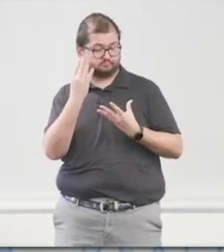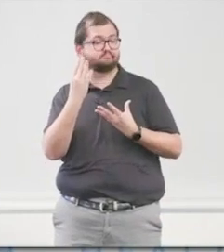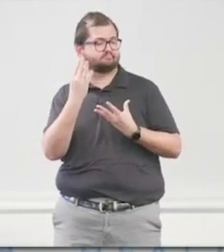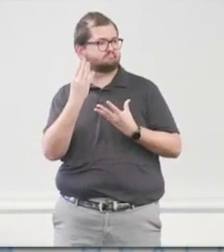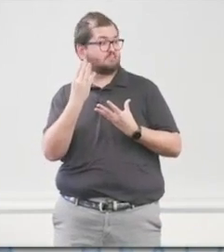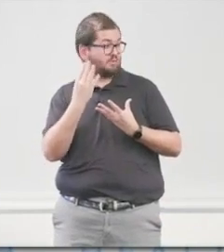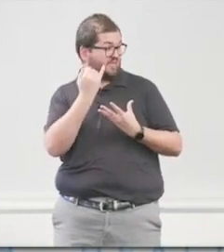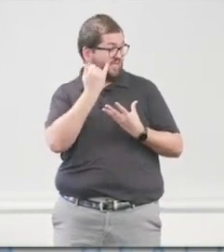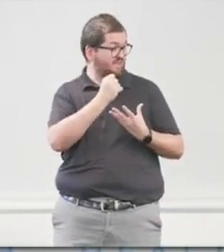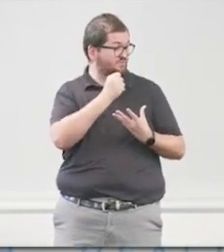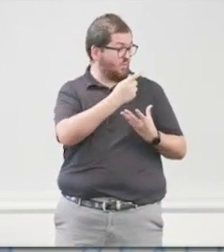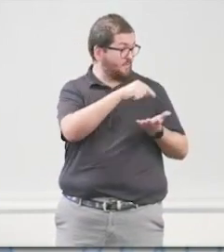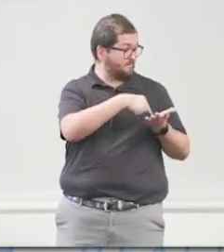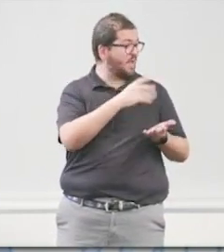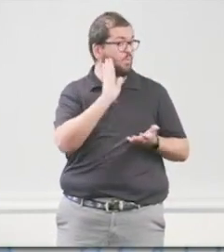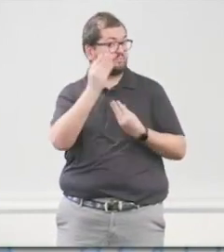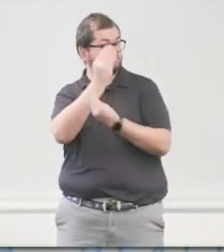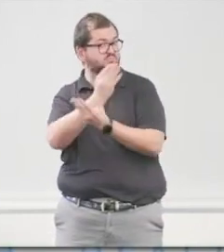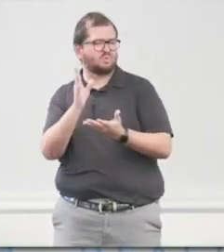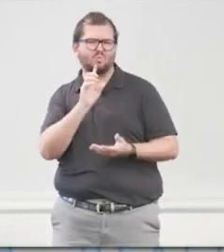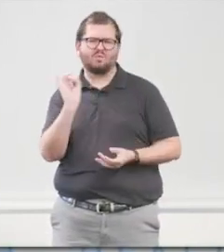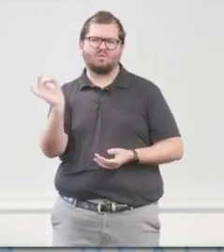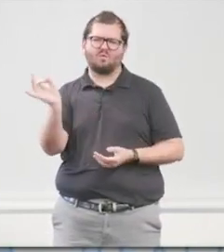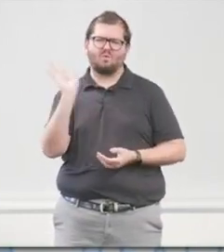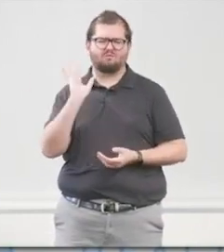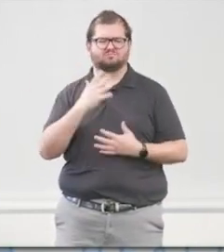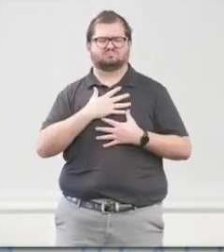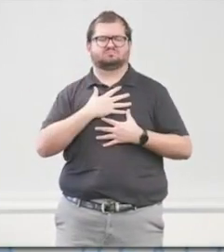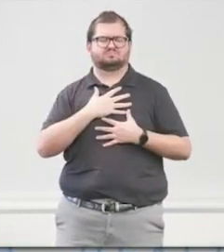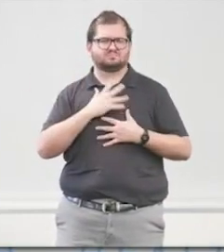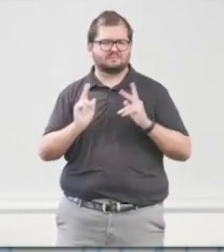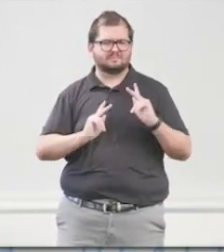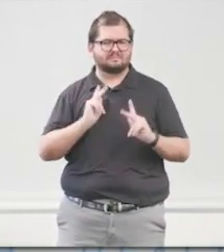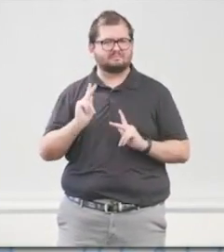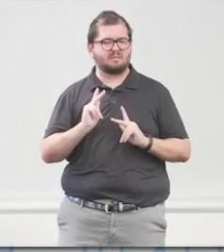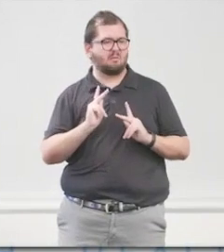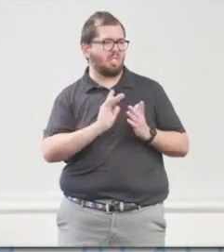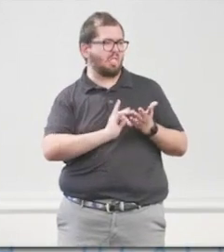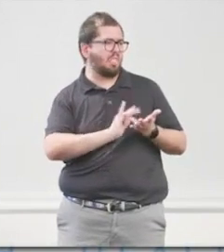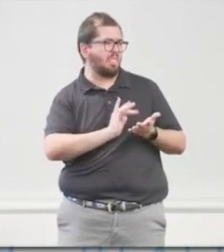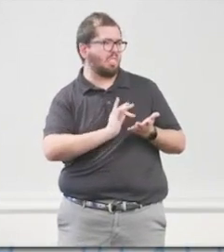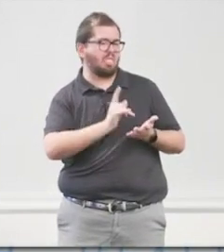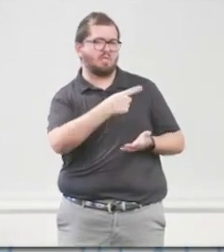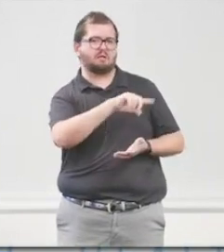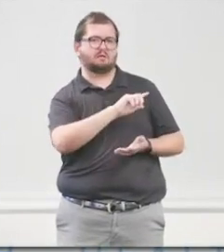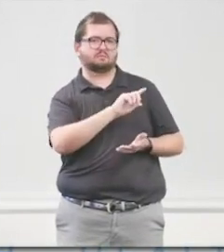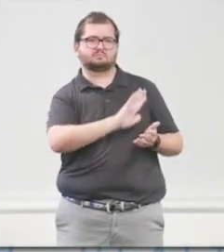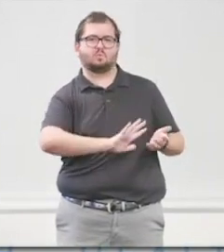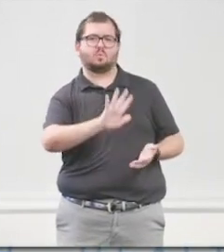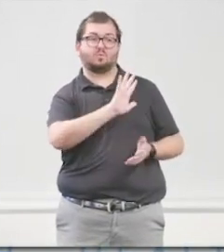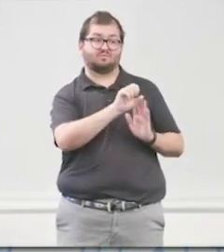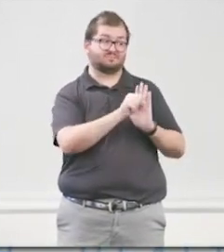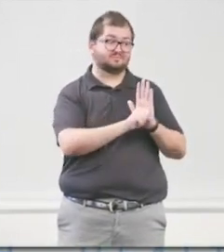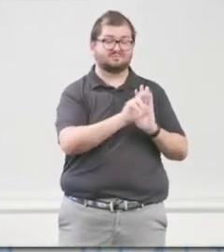extortion method. So really, really ugly, nasty people doing bad things to some of the most vulnerable populations across the state and across the